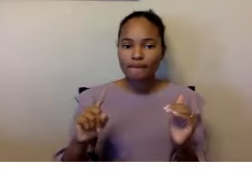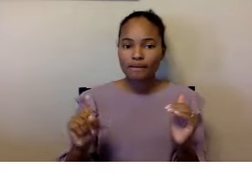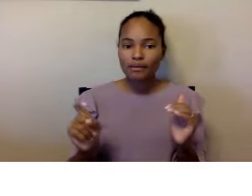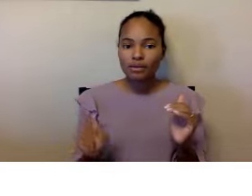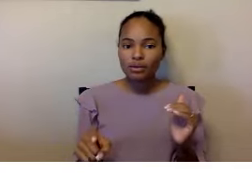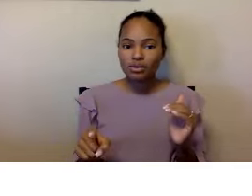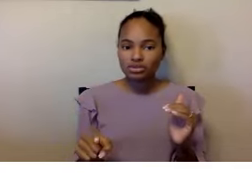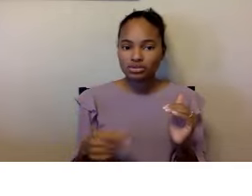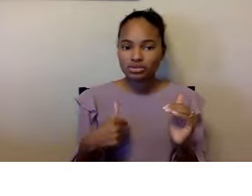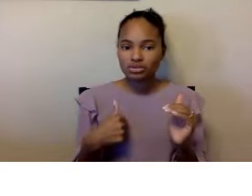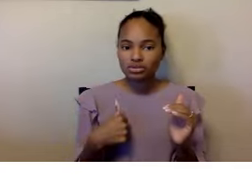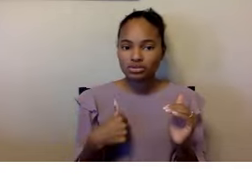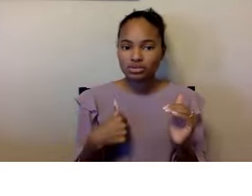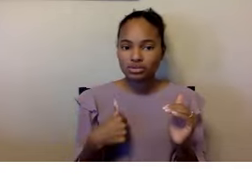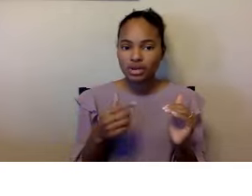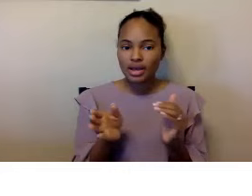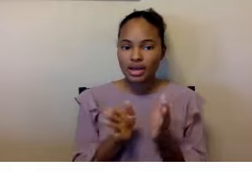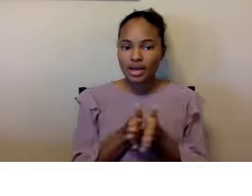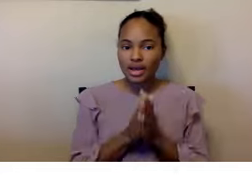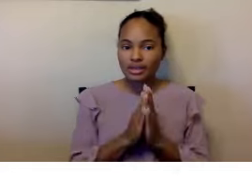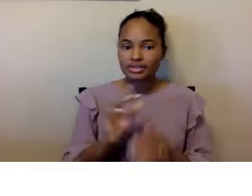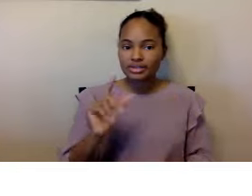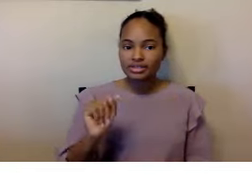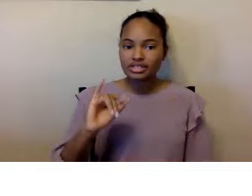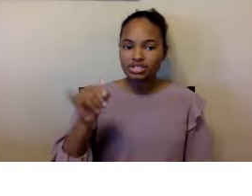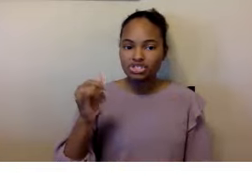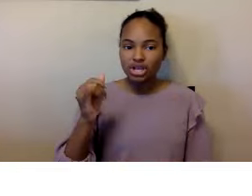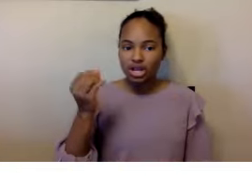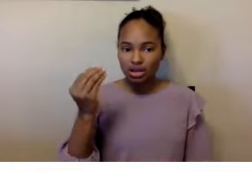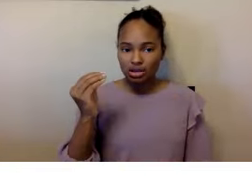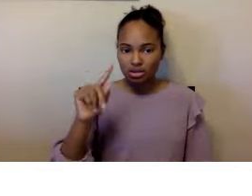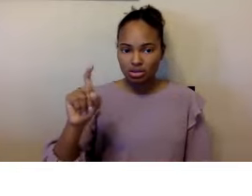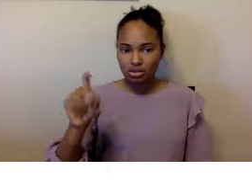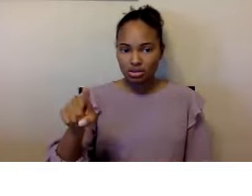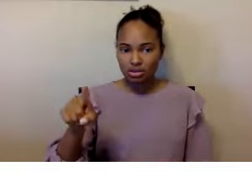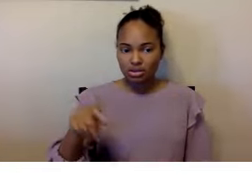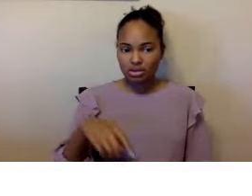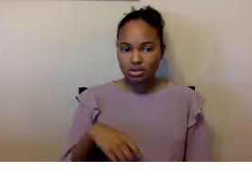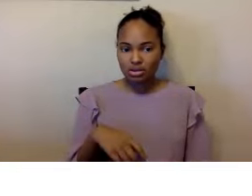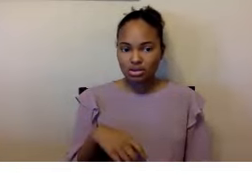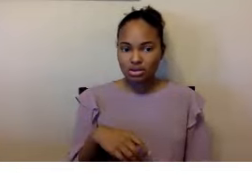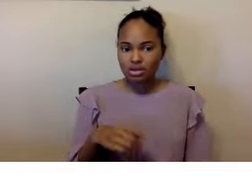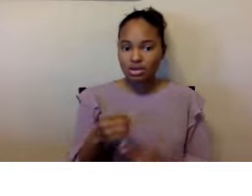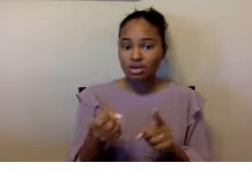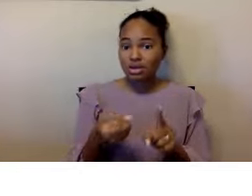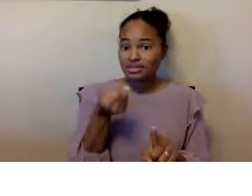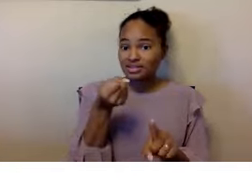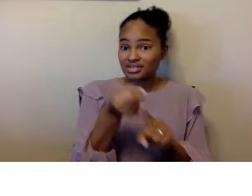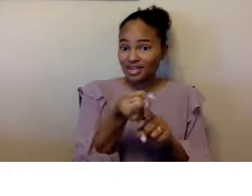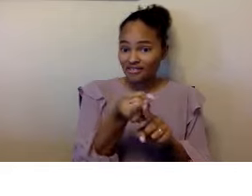ask this question to TJ first. Is the self-advocacy movement a civil rights